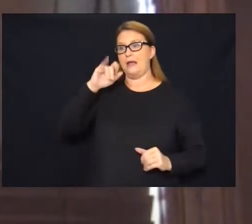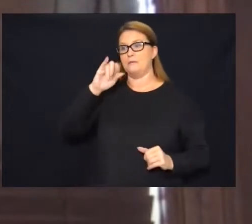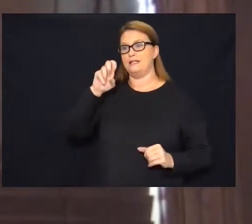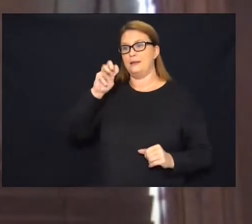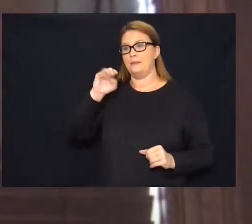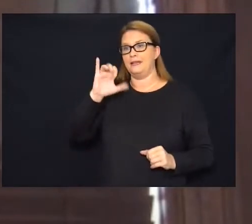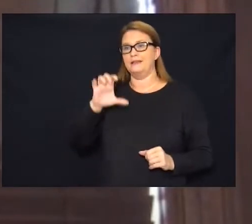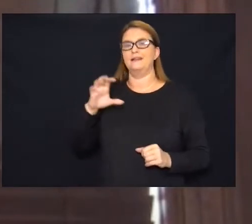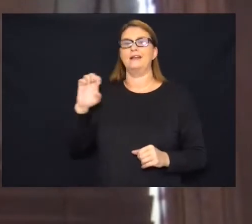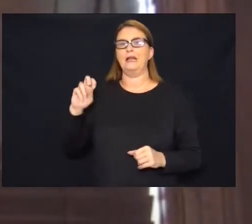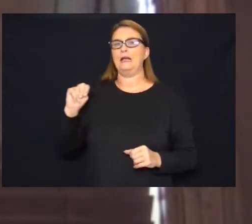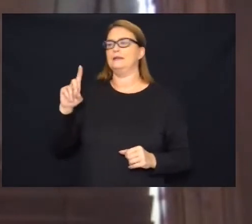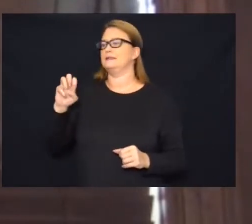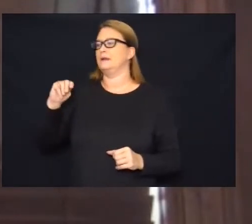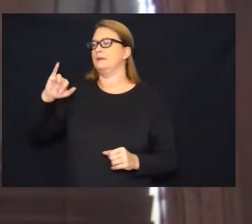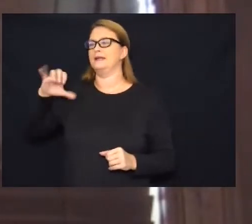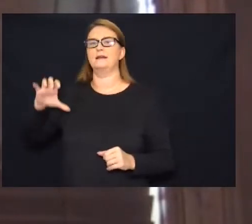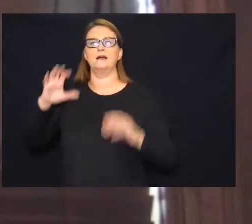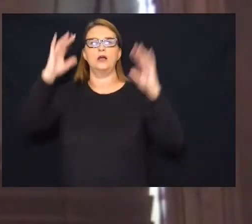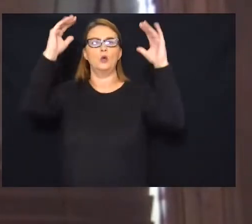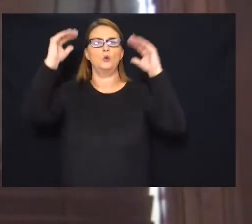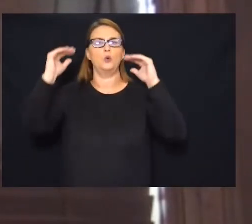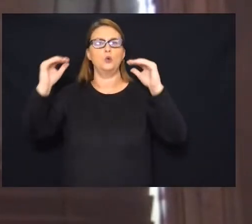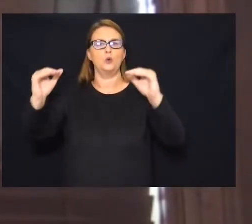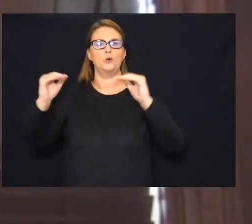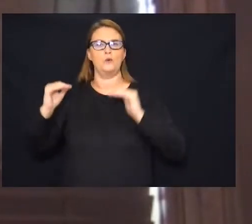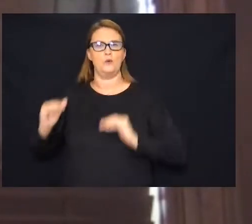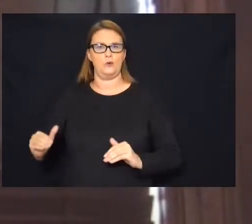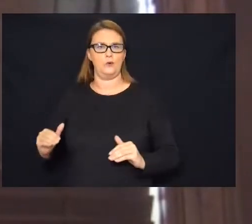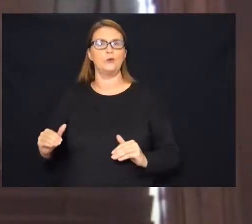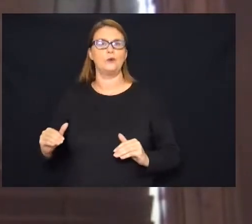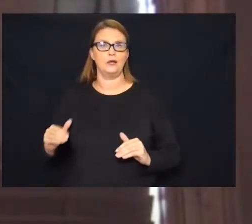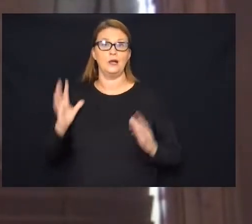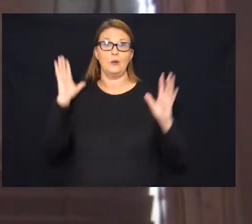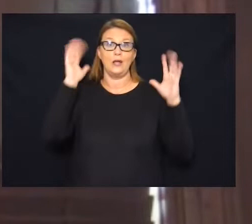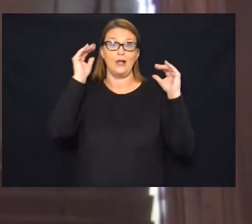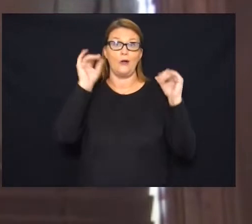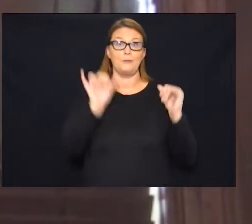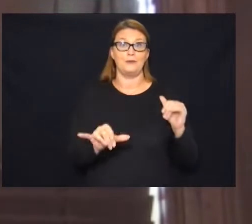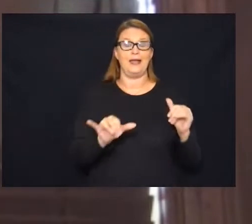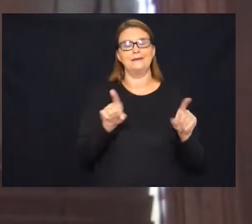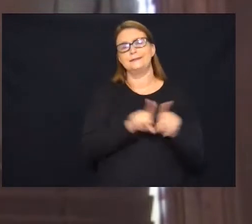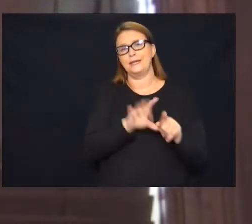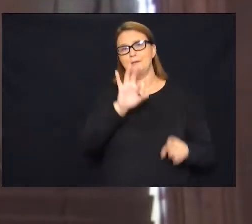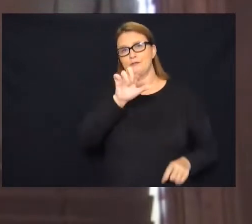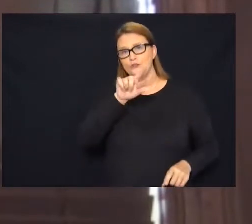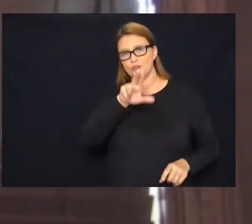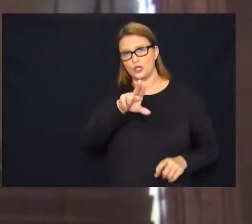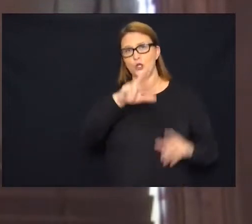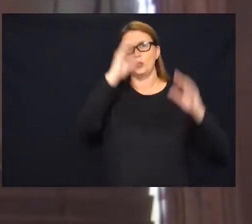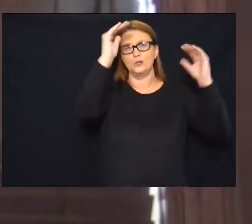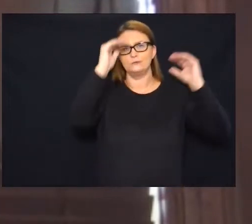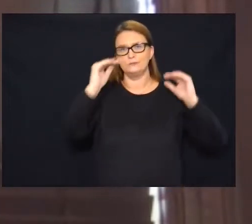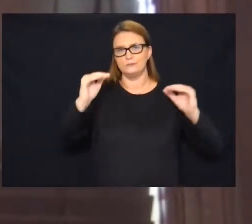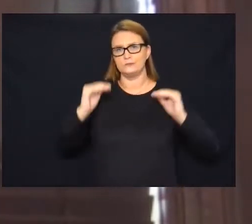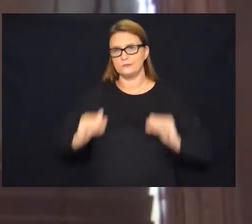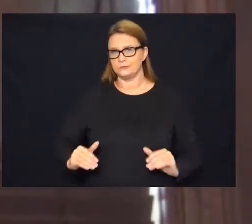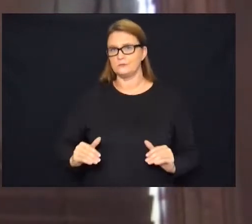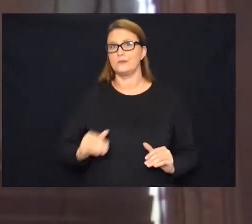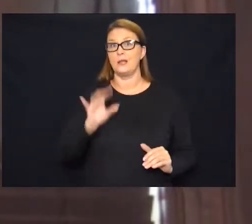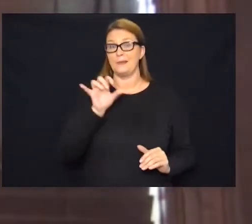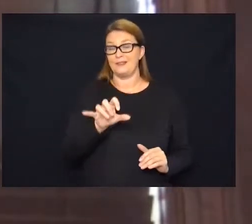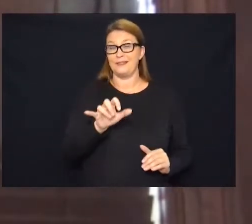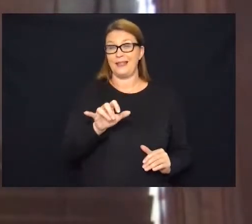endemic, which, means it goes like the flu and other respiratory viruses over time. But that is really